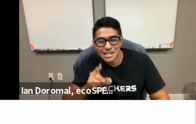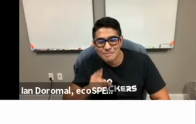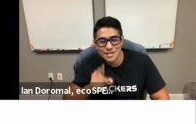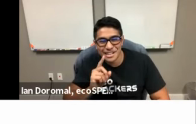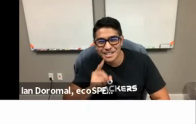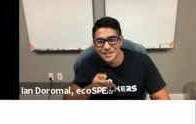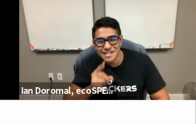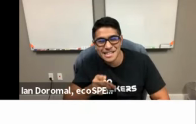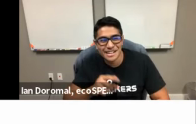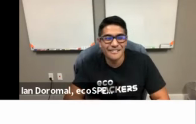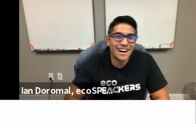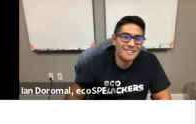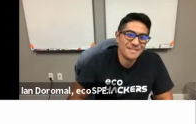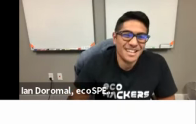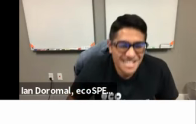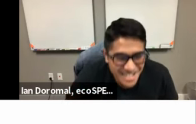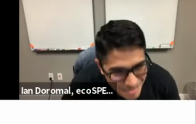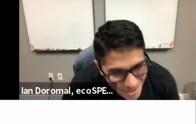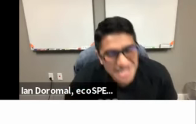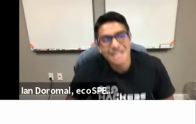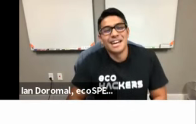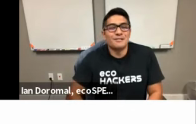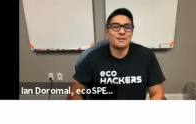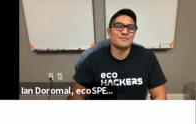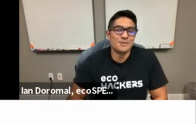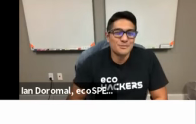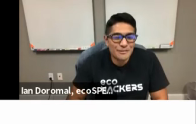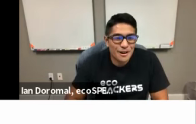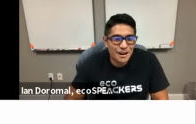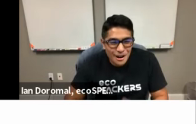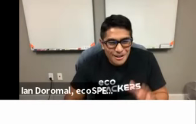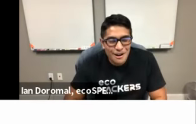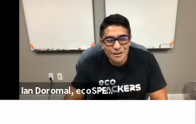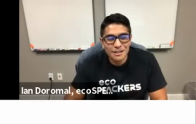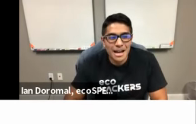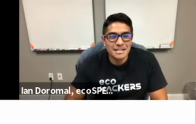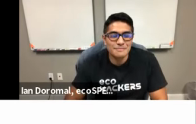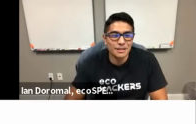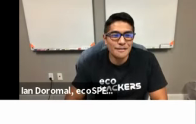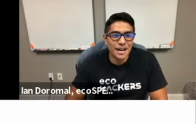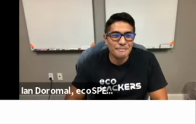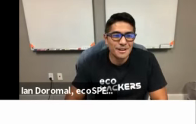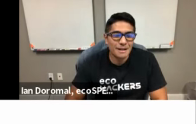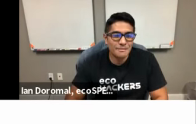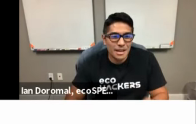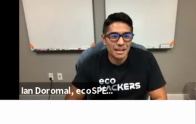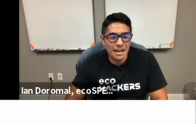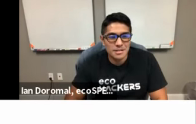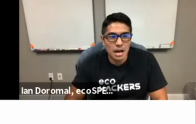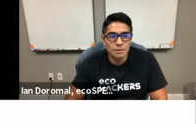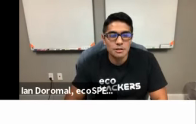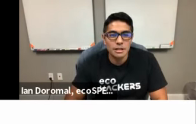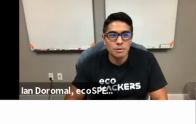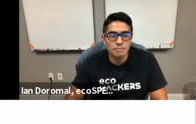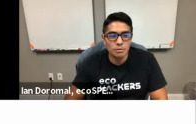Anyway, just keep pushing it until they say no. So Port of San Diego was one of our early clients and we love them. They gave